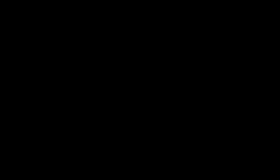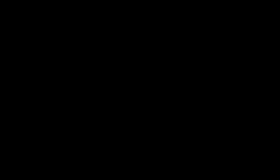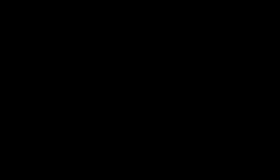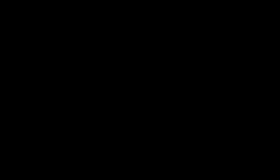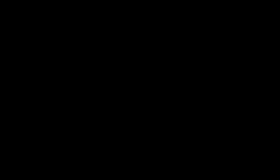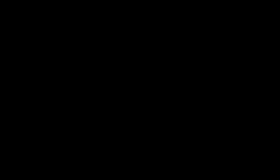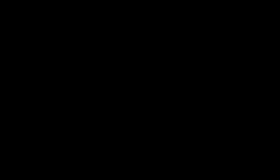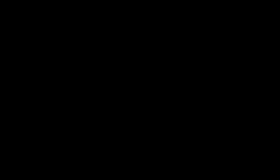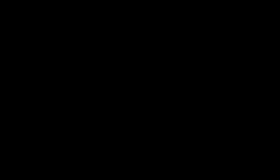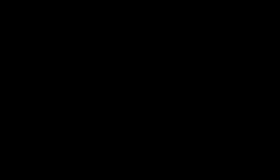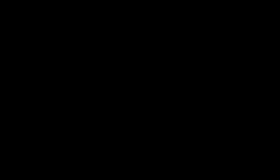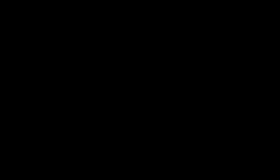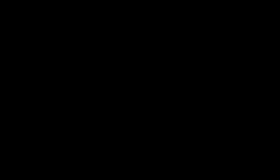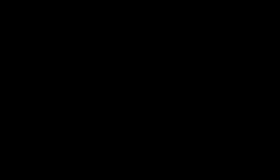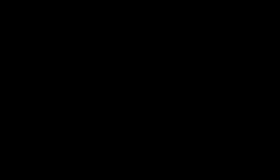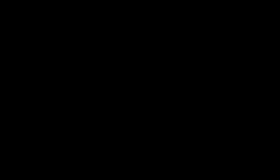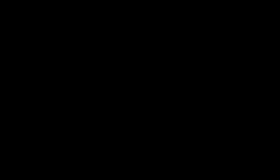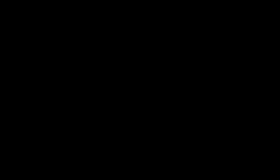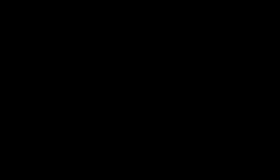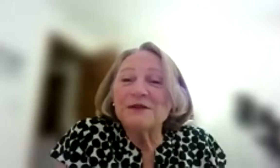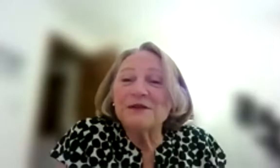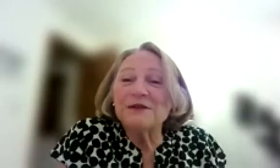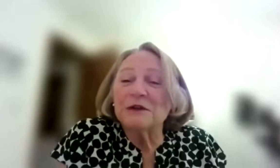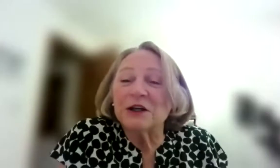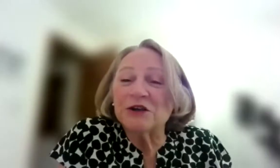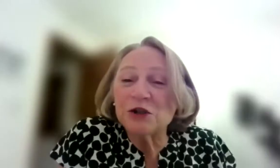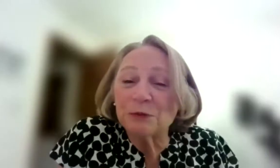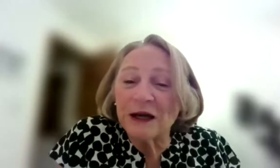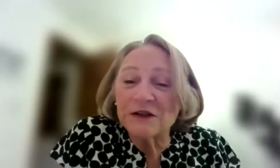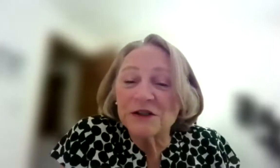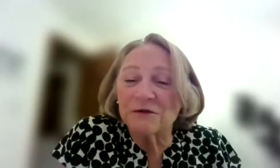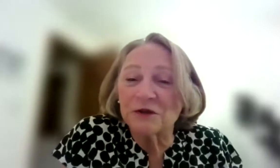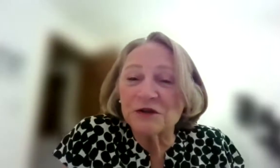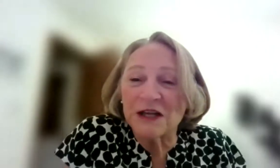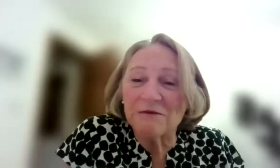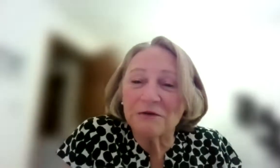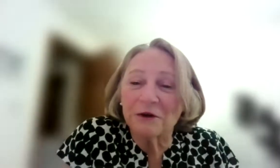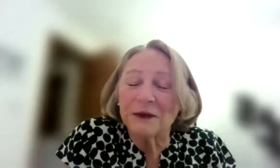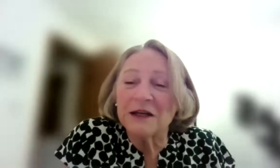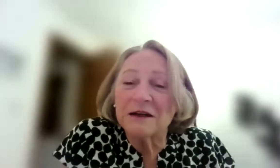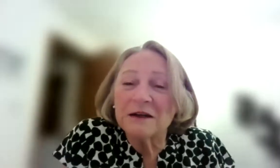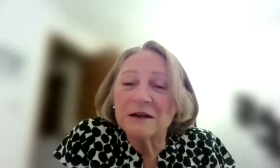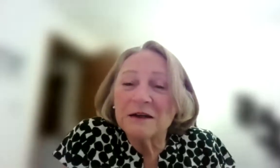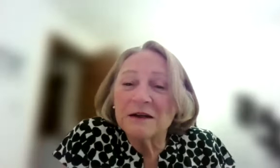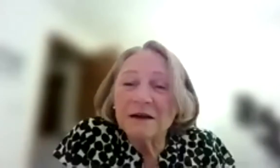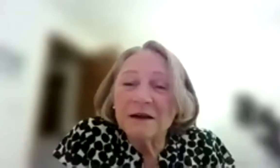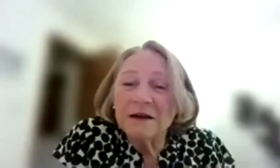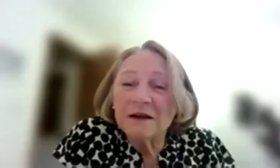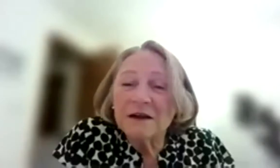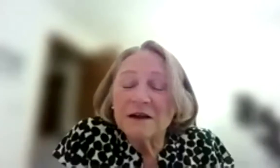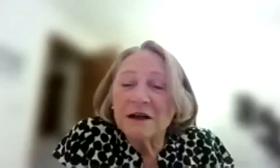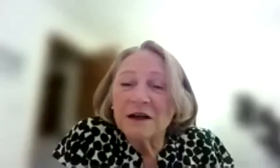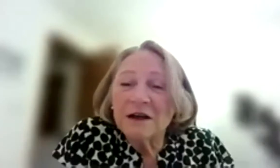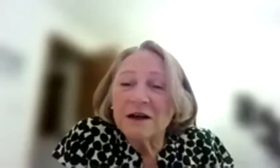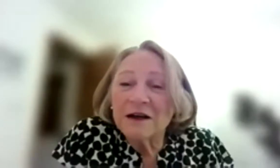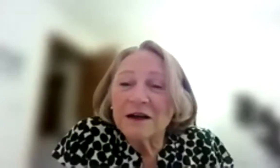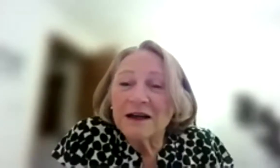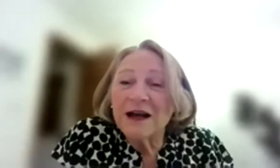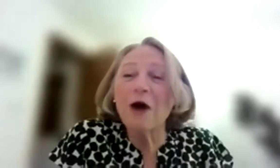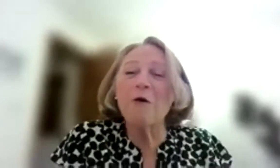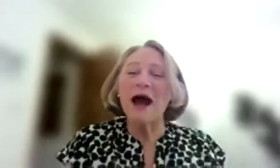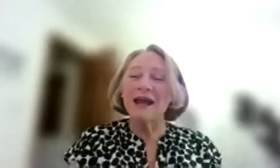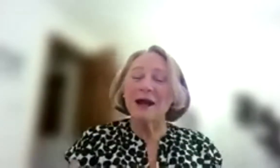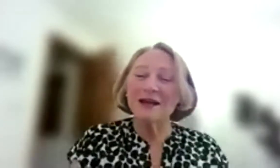Mrs. Treece? May I add something to this? Absolutely. Could you pronounce your first name for me? Yes, this is Hemi